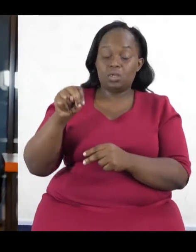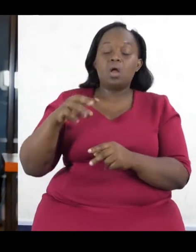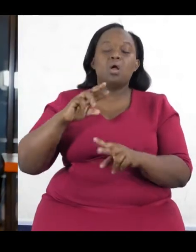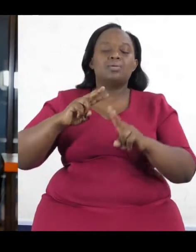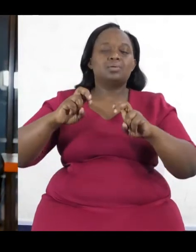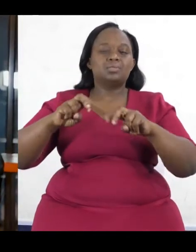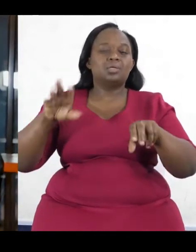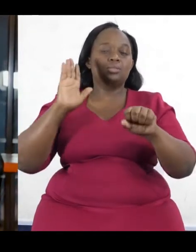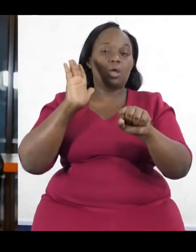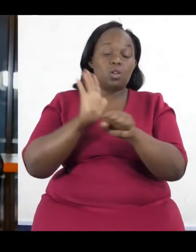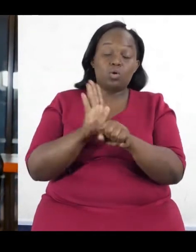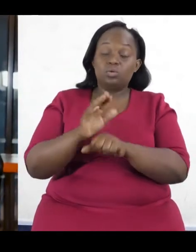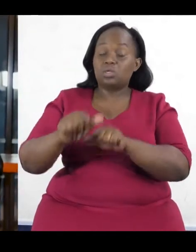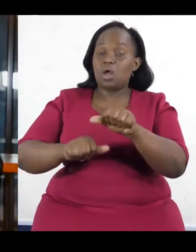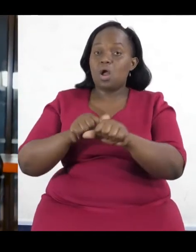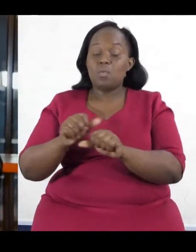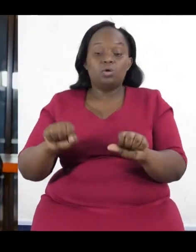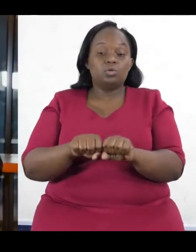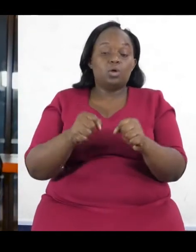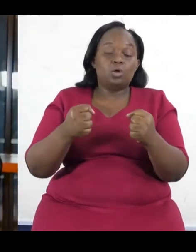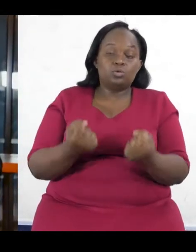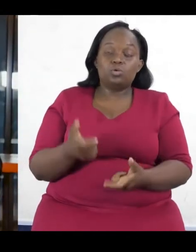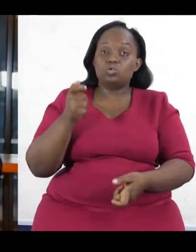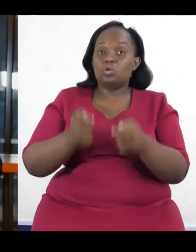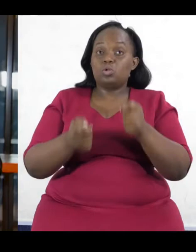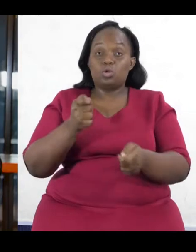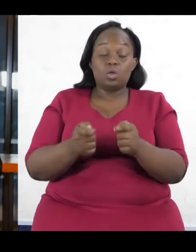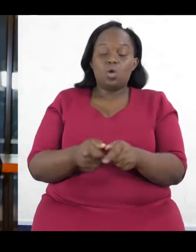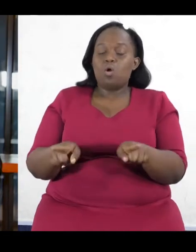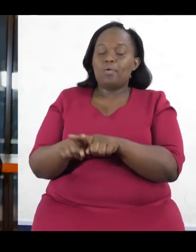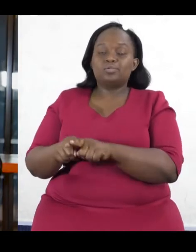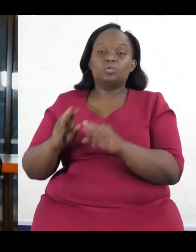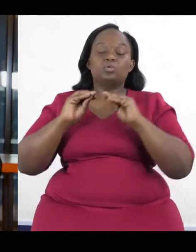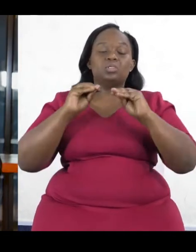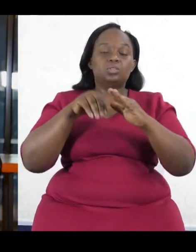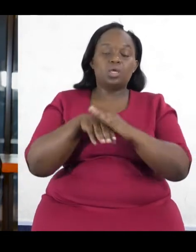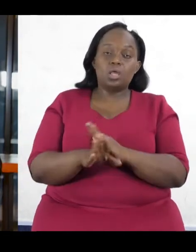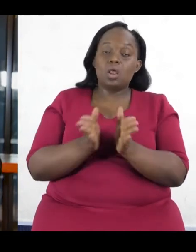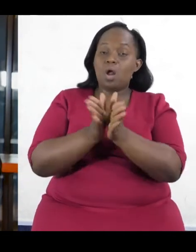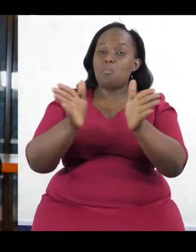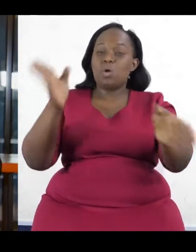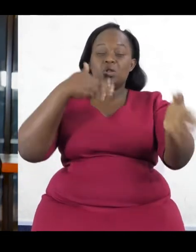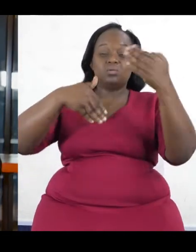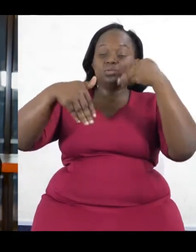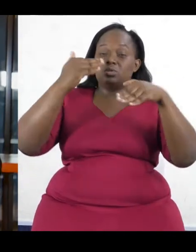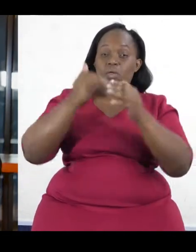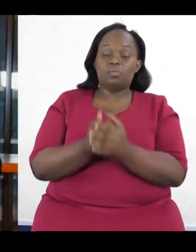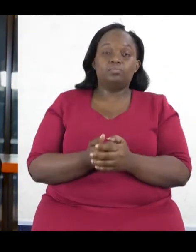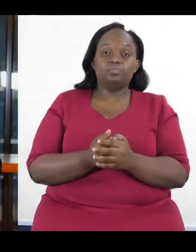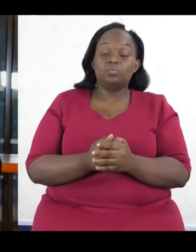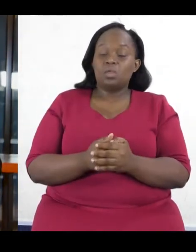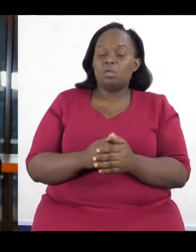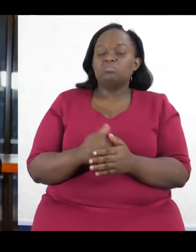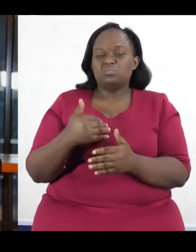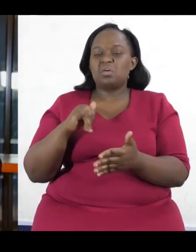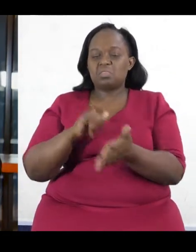social justice, and I also teach for a public university here in this country. And that sort of introduces